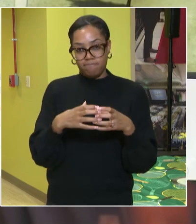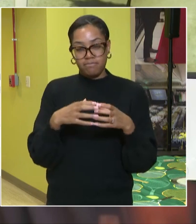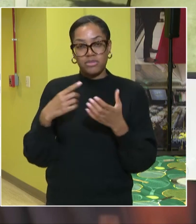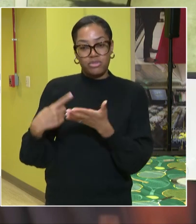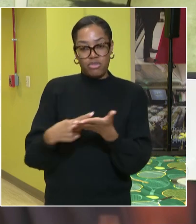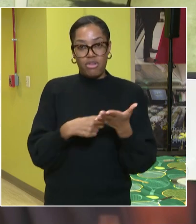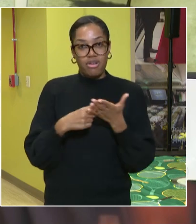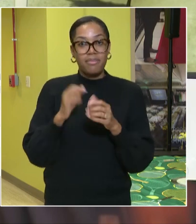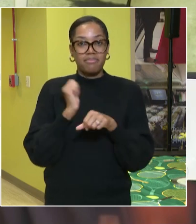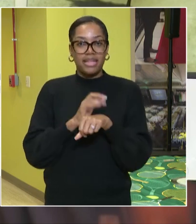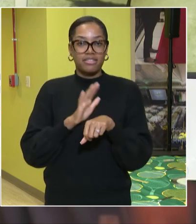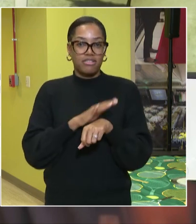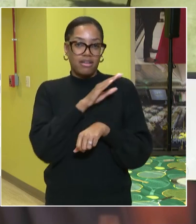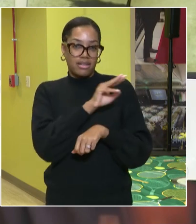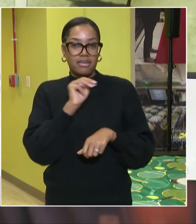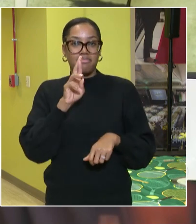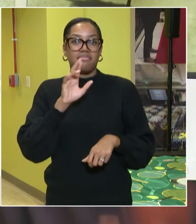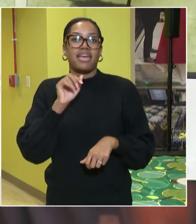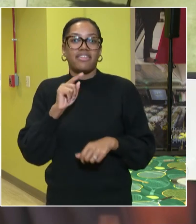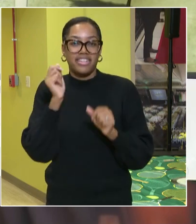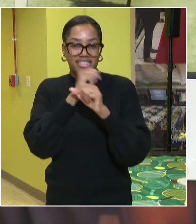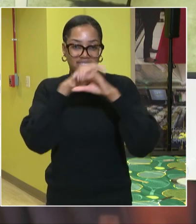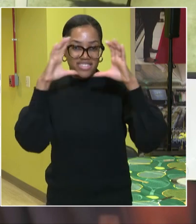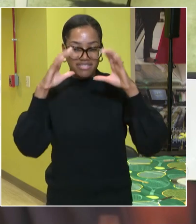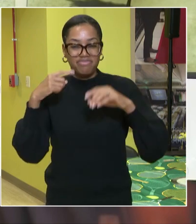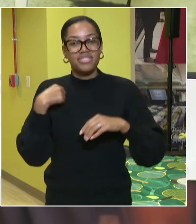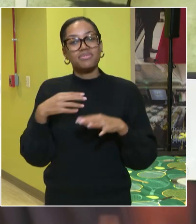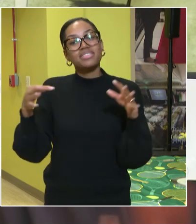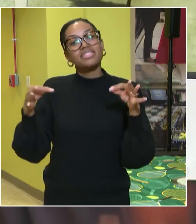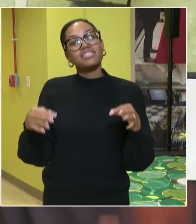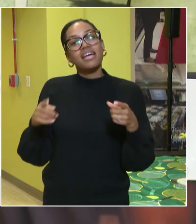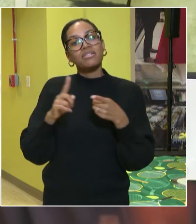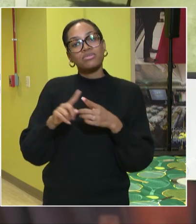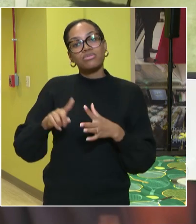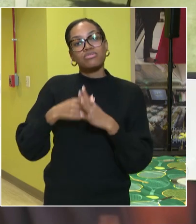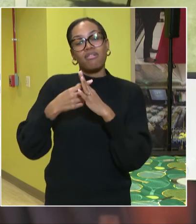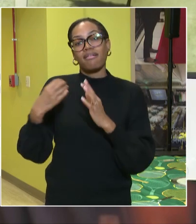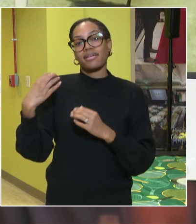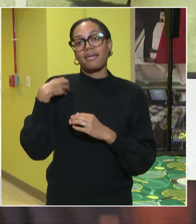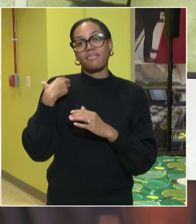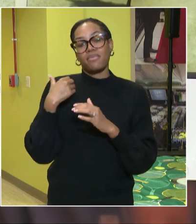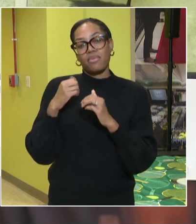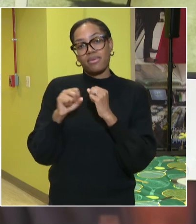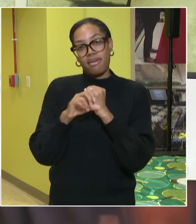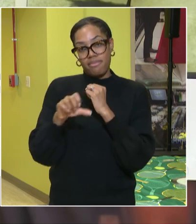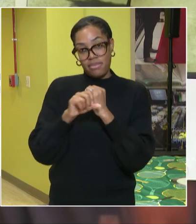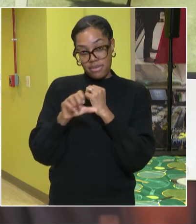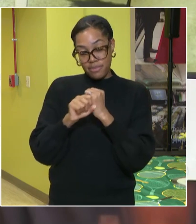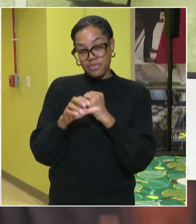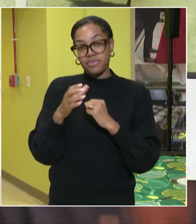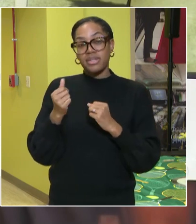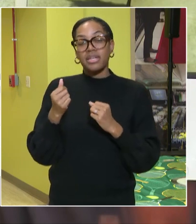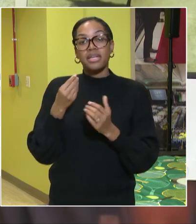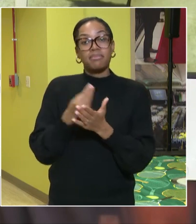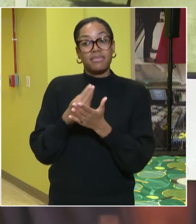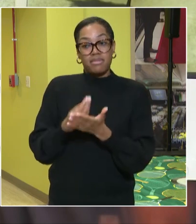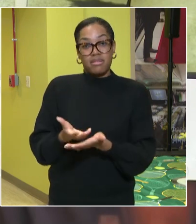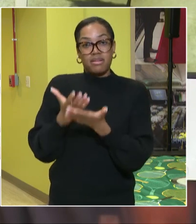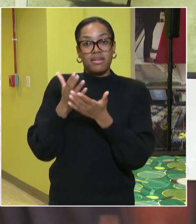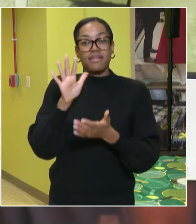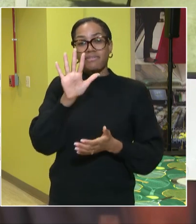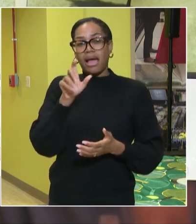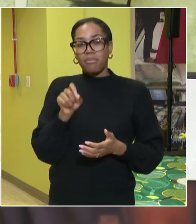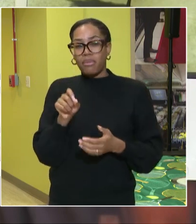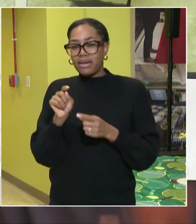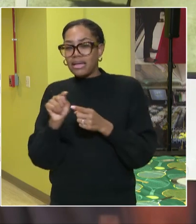Marion's, we decided to kick out a capital campaign and raise however many